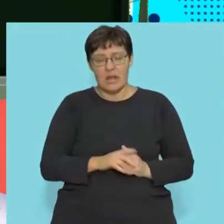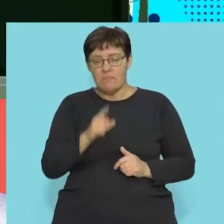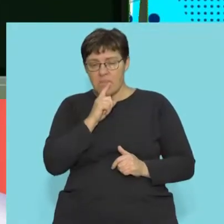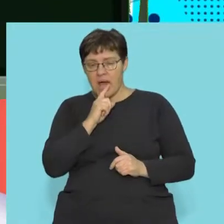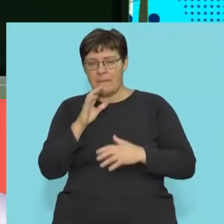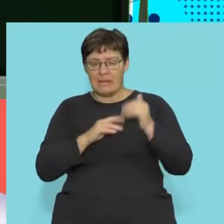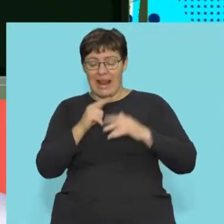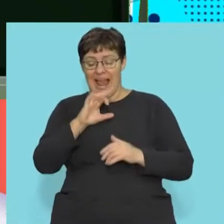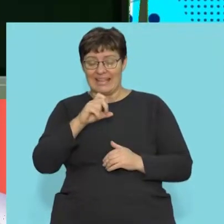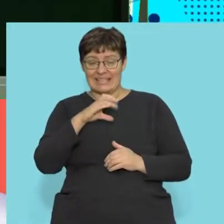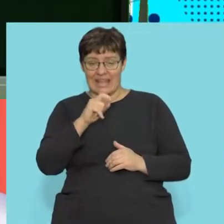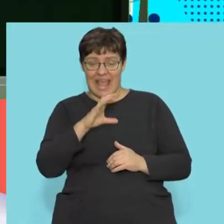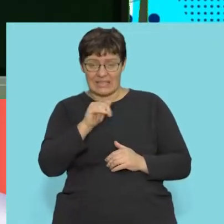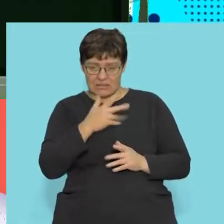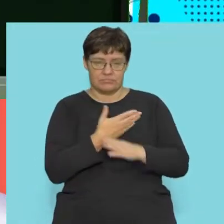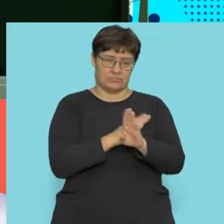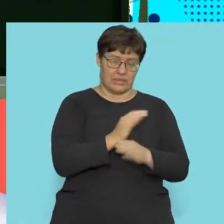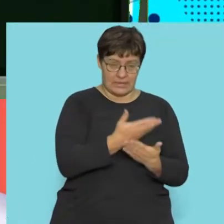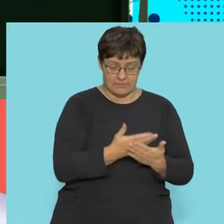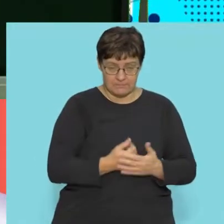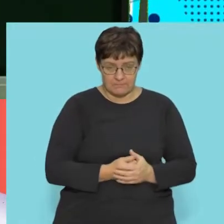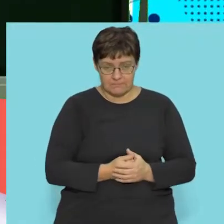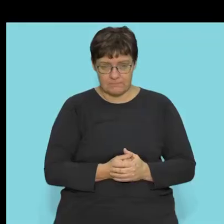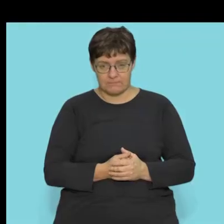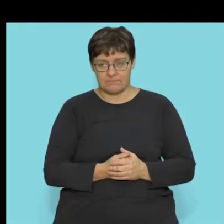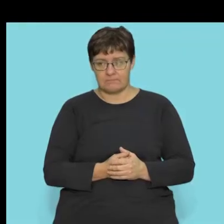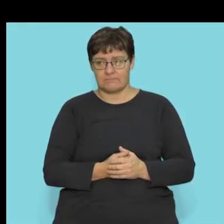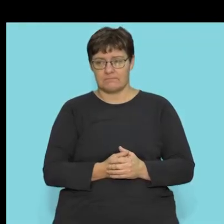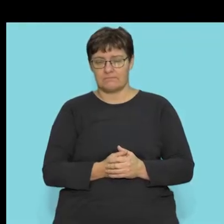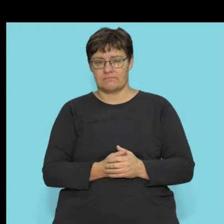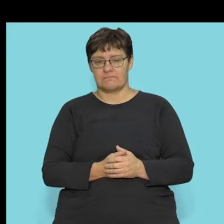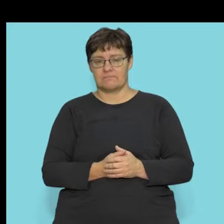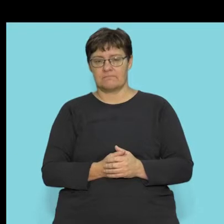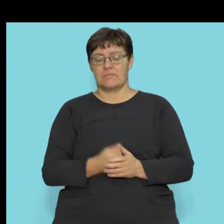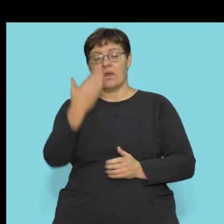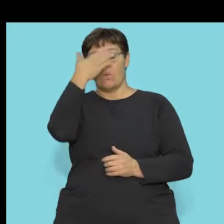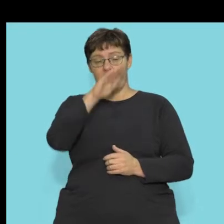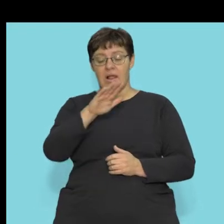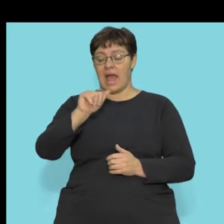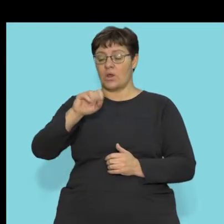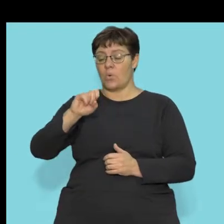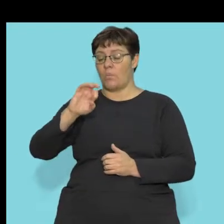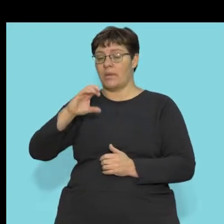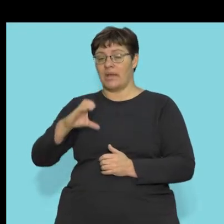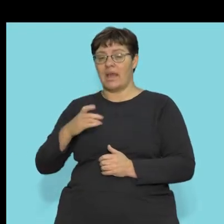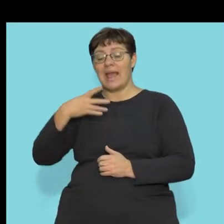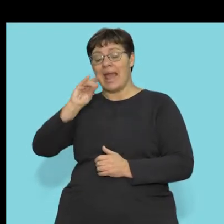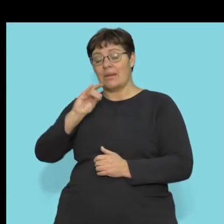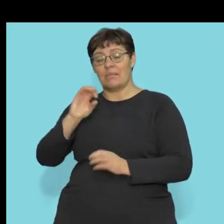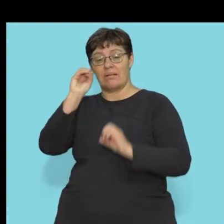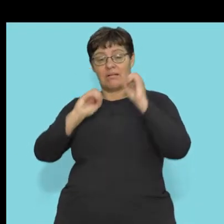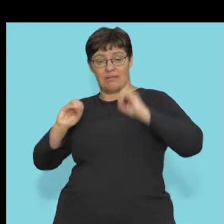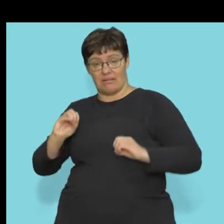prevent the buildup of lactic acid in those muscles. We also know that anaerobic respiration in animal